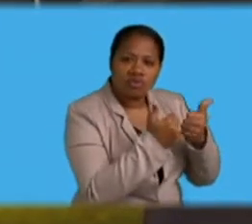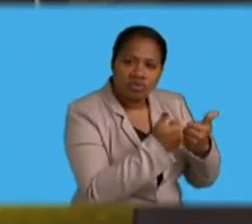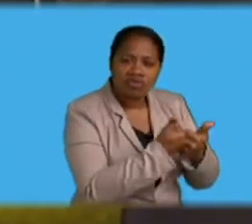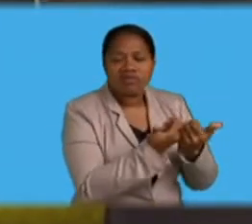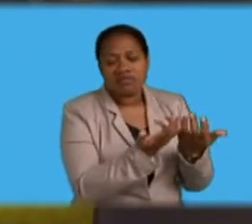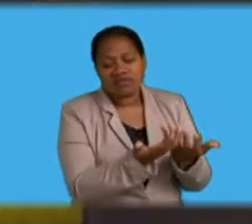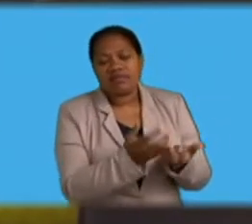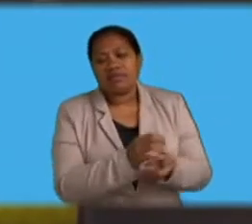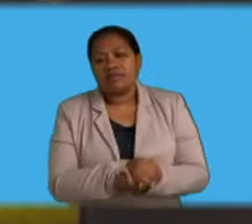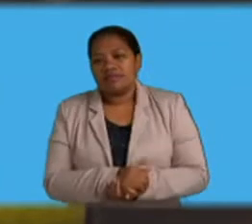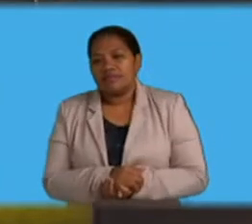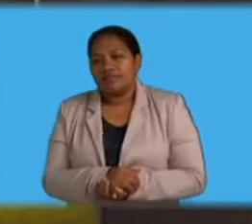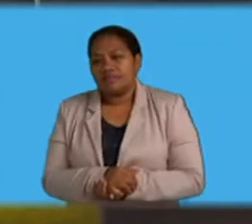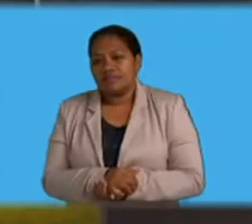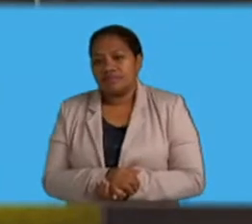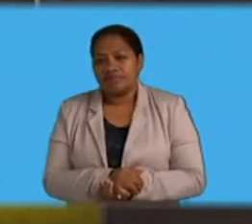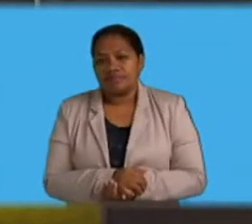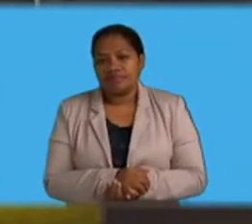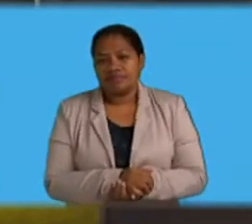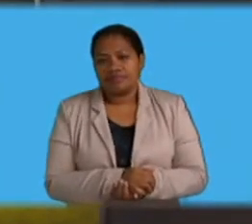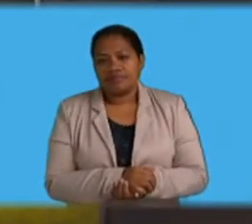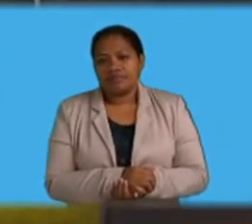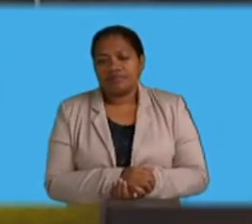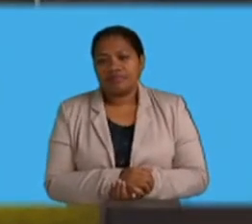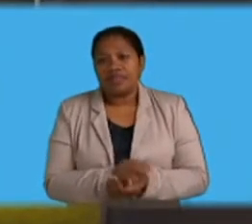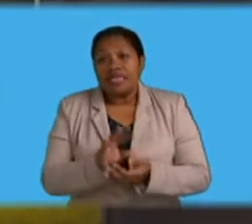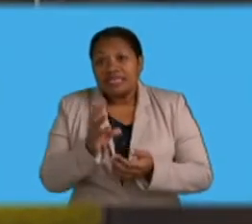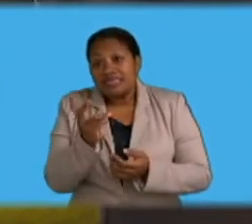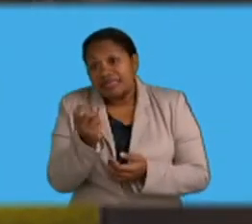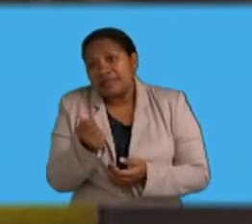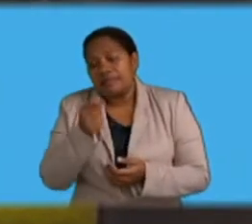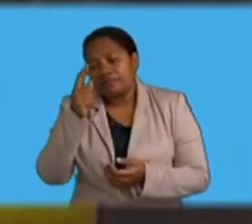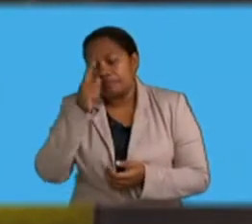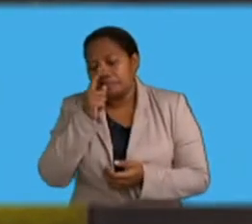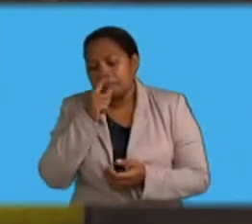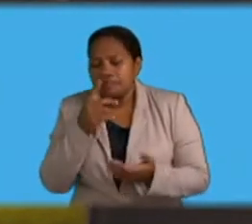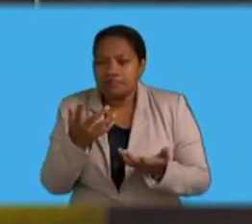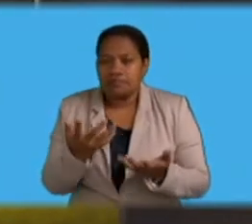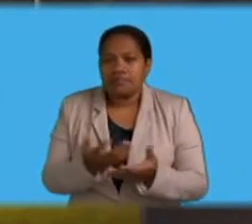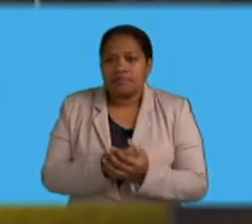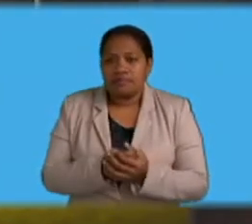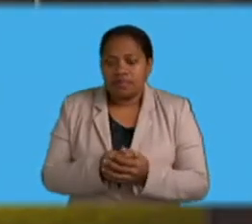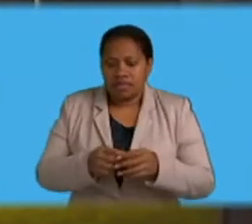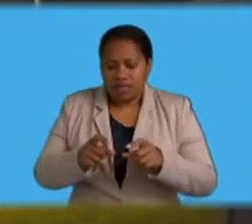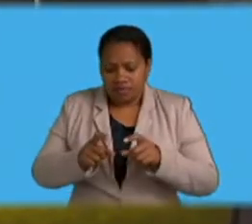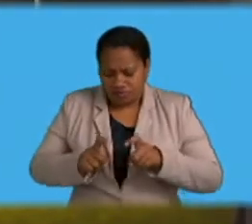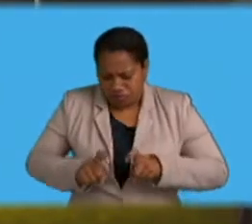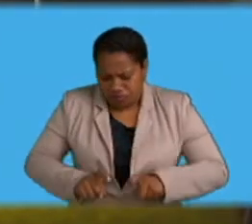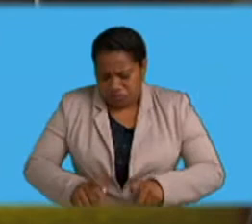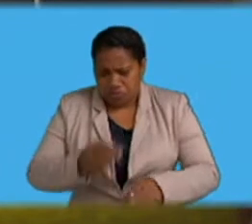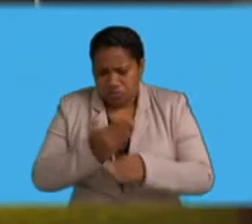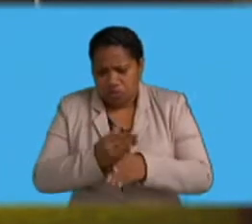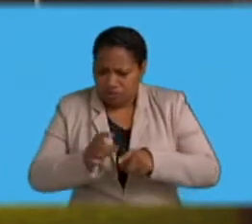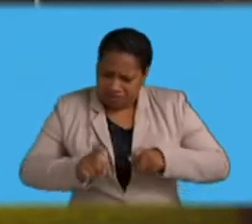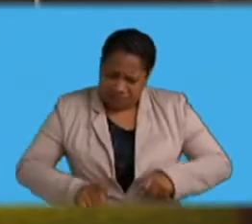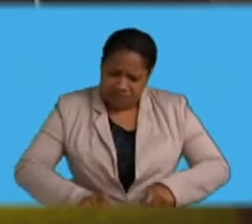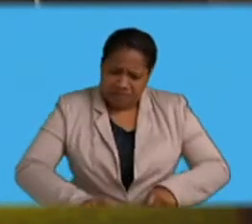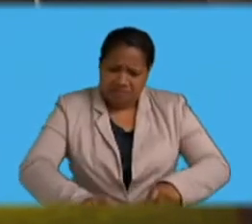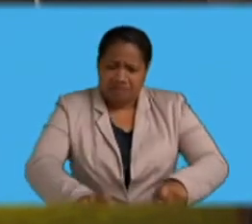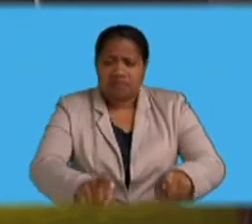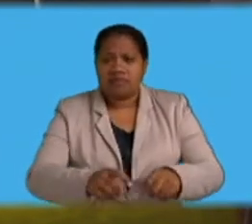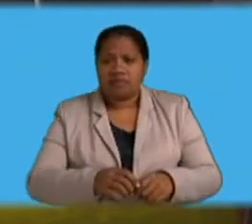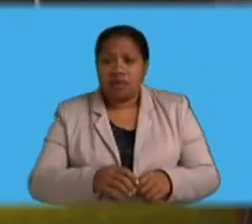25% percentile will come down. Some people, of course, when they're on the permanent tenure and when they do go on to other positions, they go on